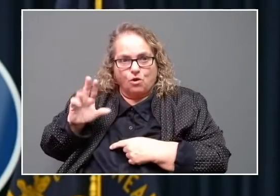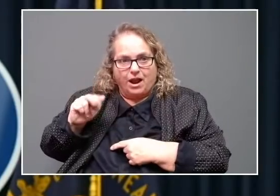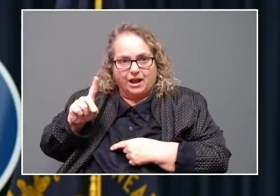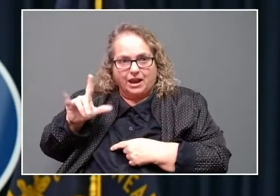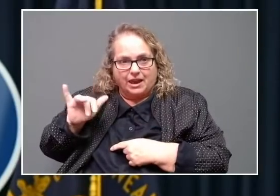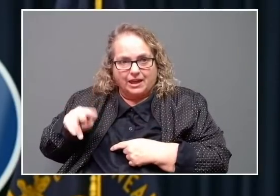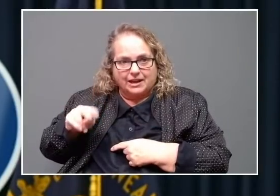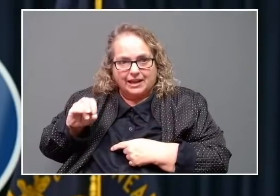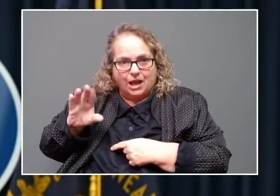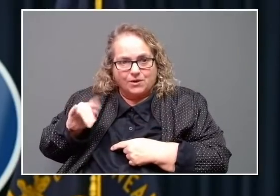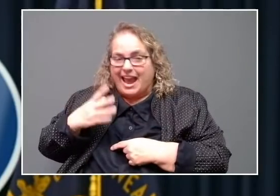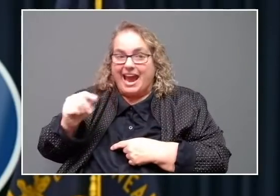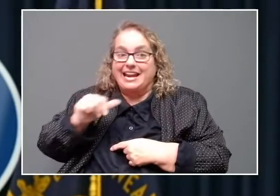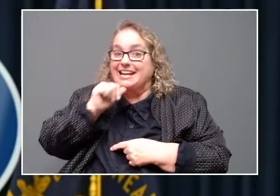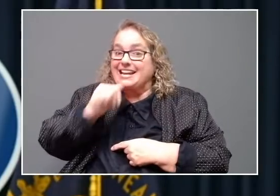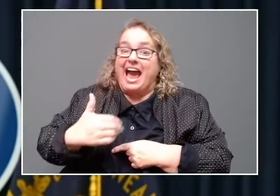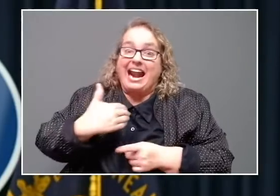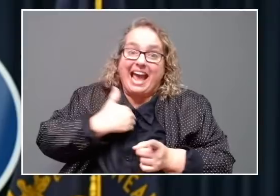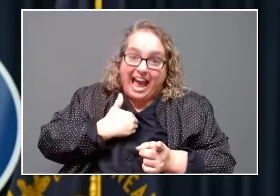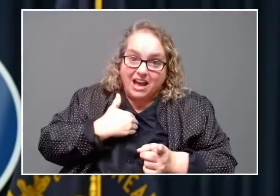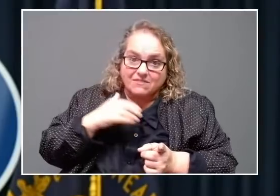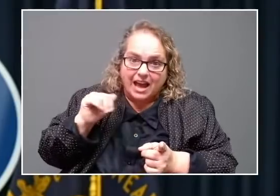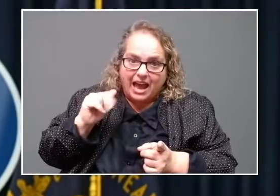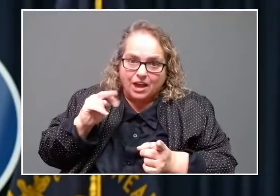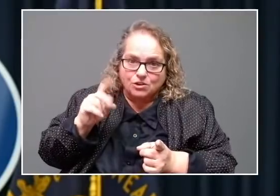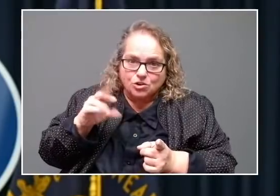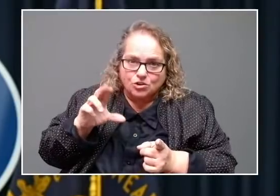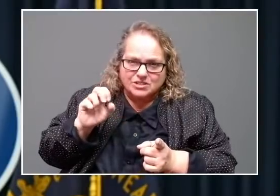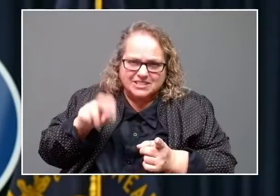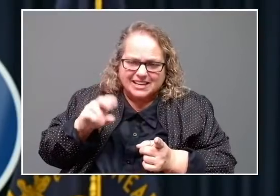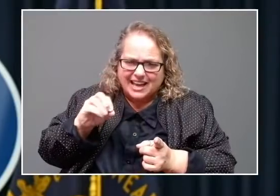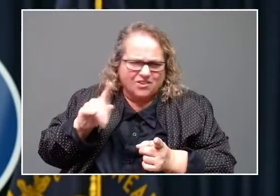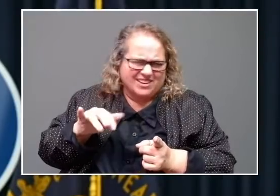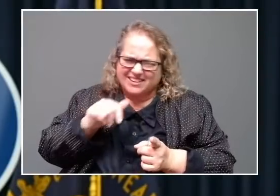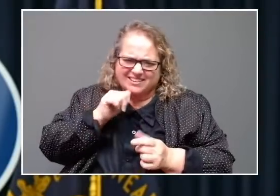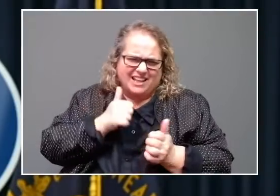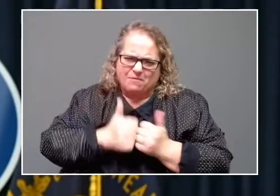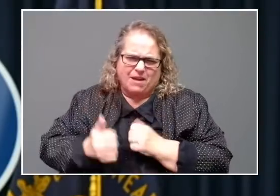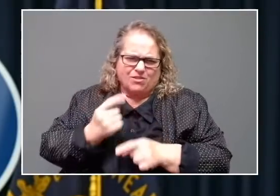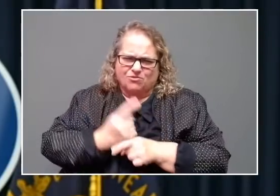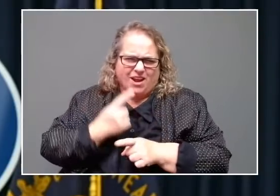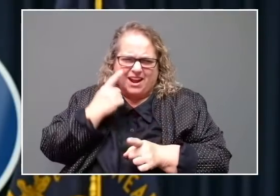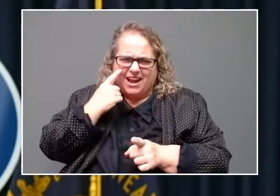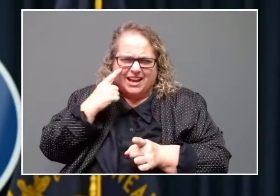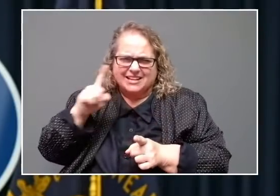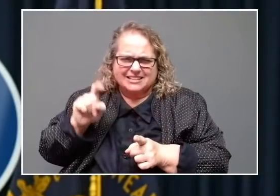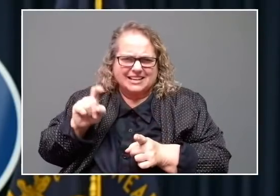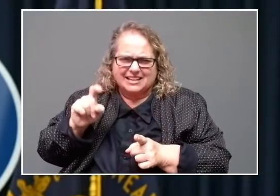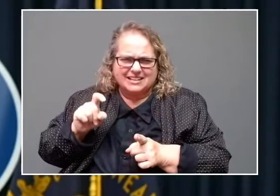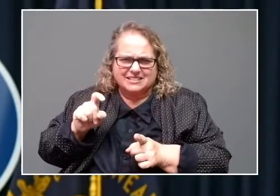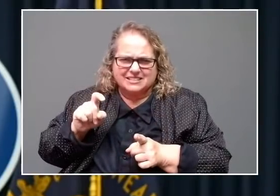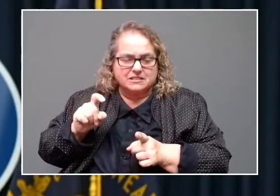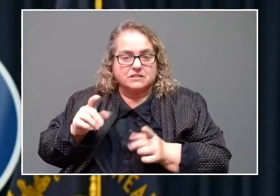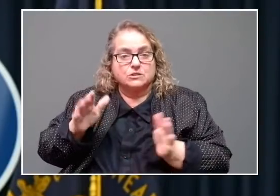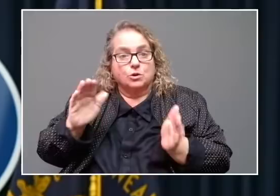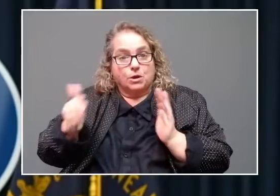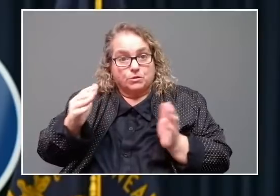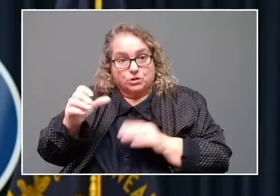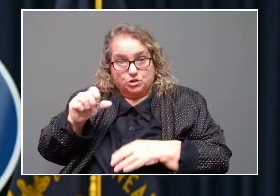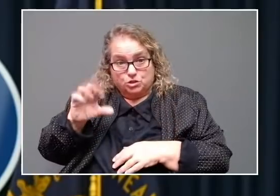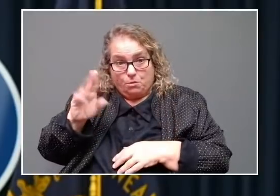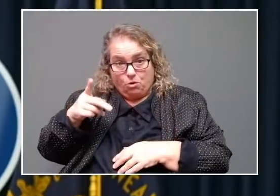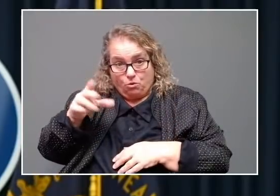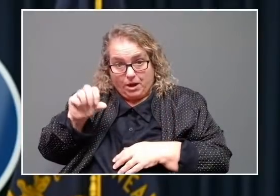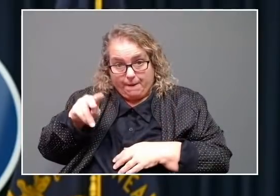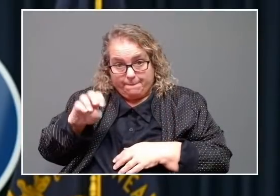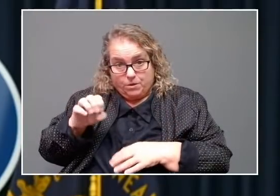doesn't pass the eye test. Compare the Supreme Court map, which I signed, with the congressional